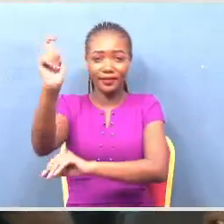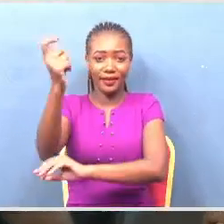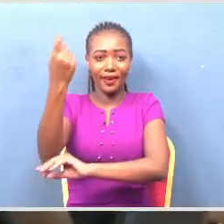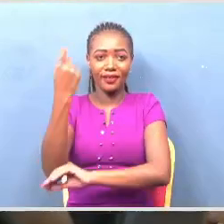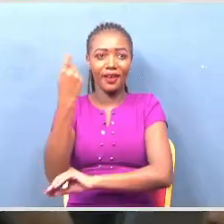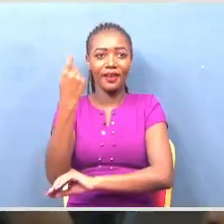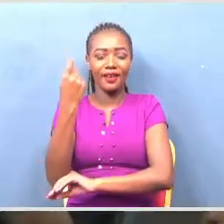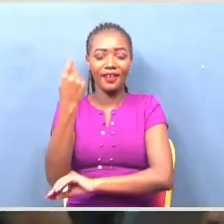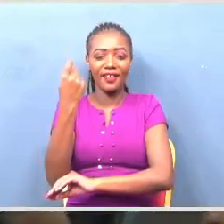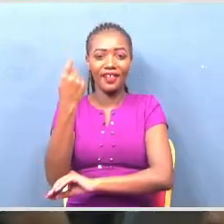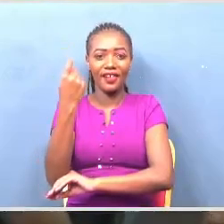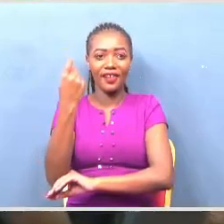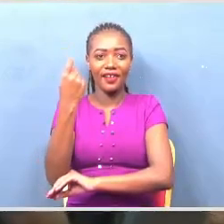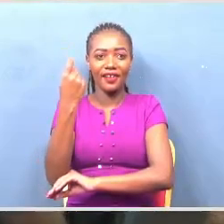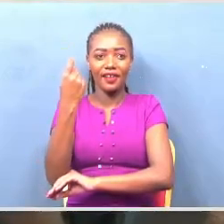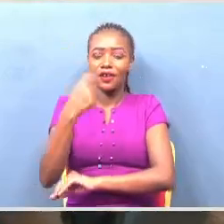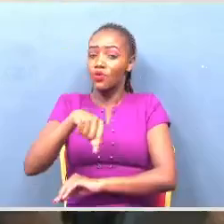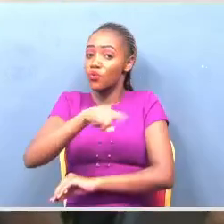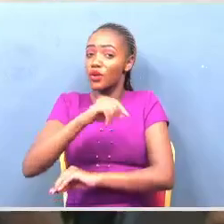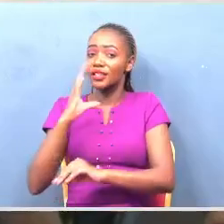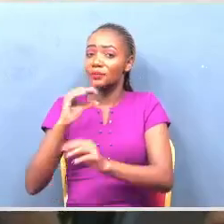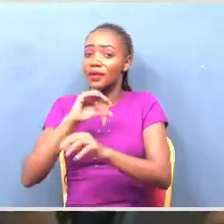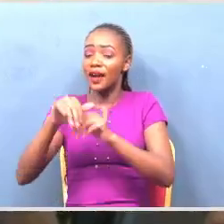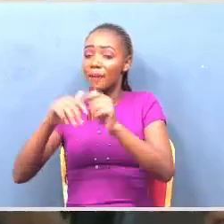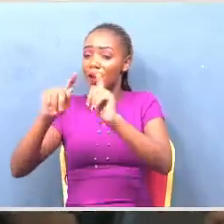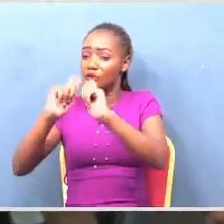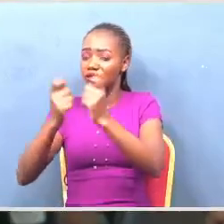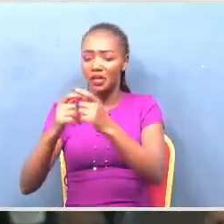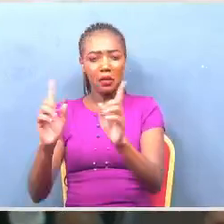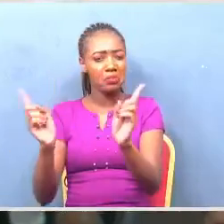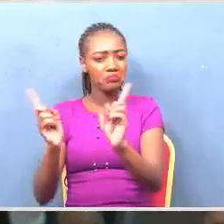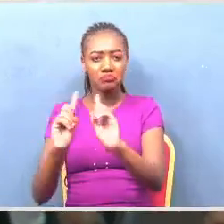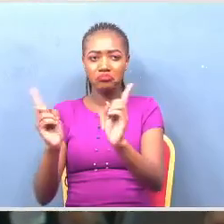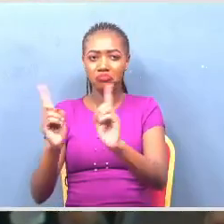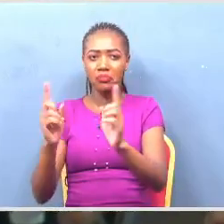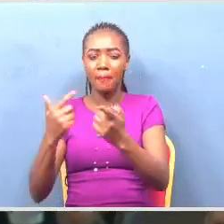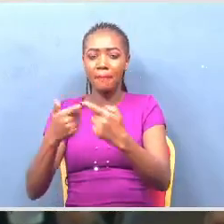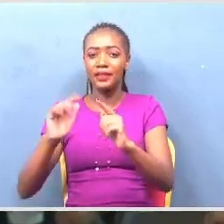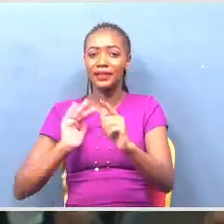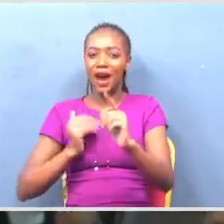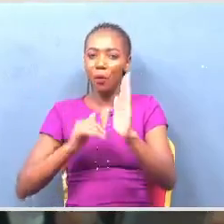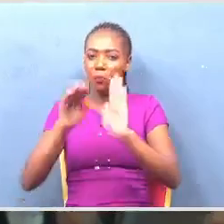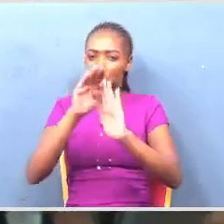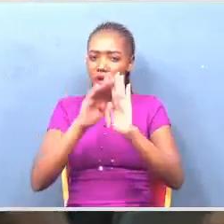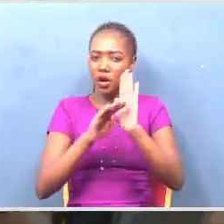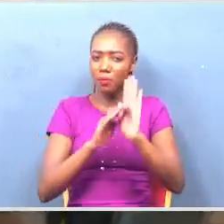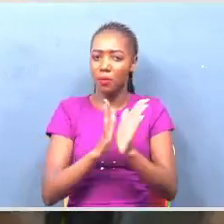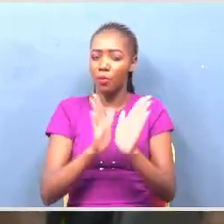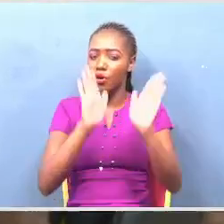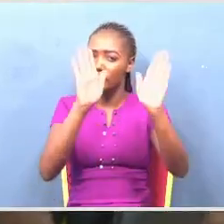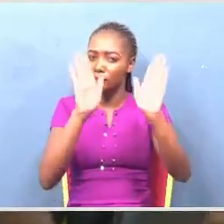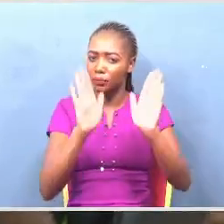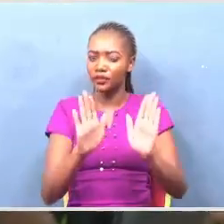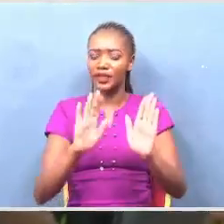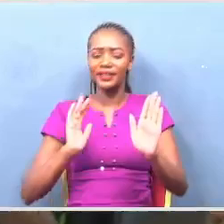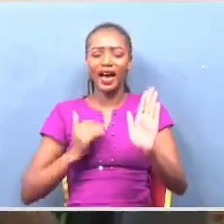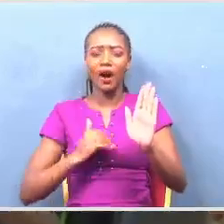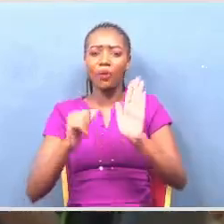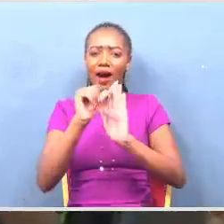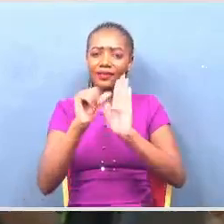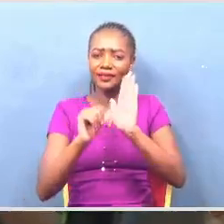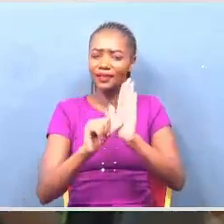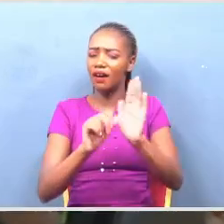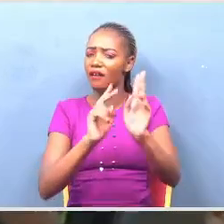Not to sell our ethnicities, but to sell our programs, our manifestos, our